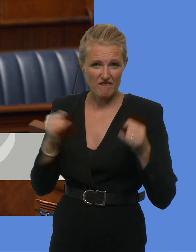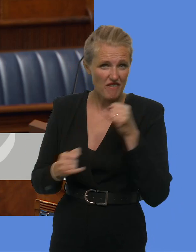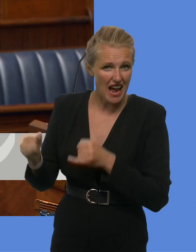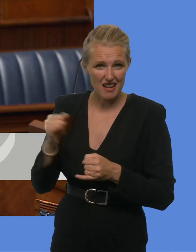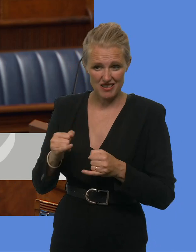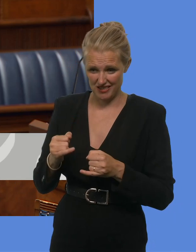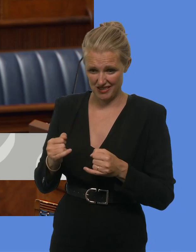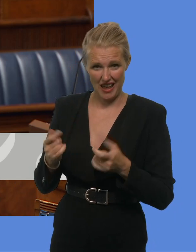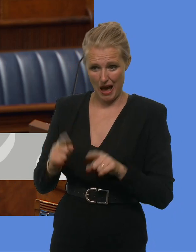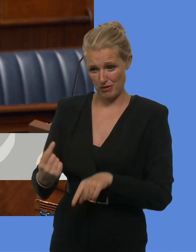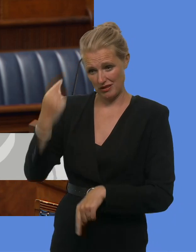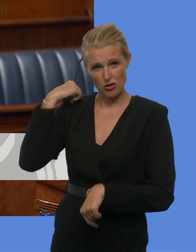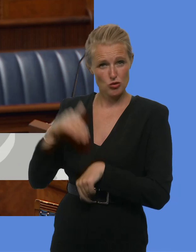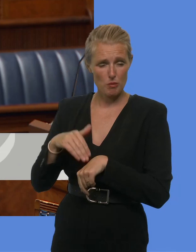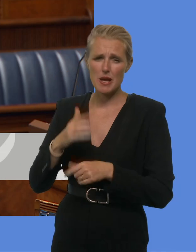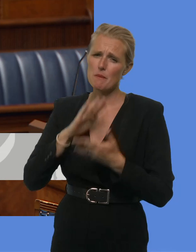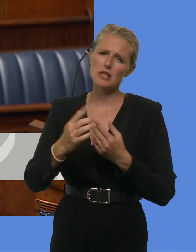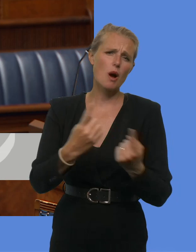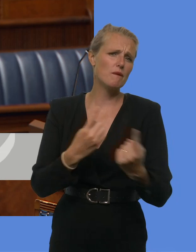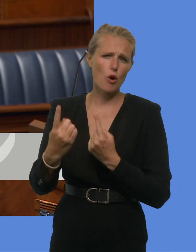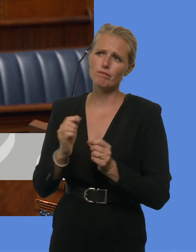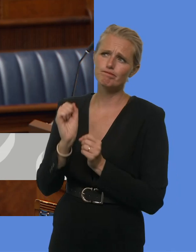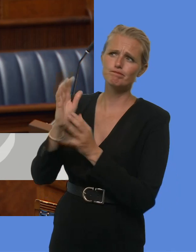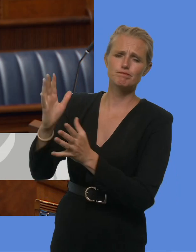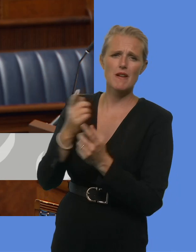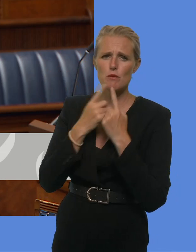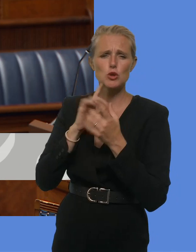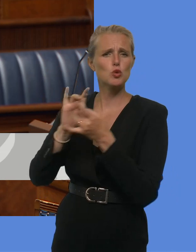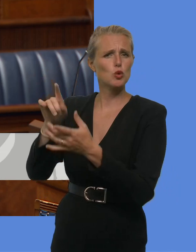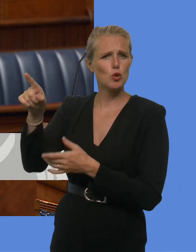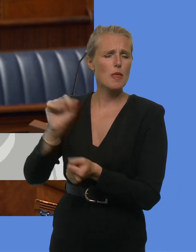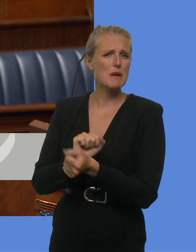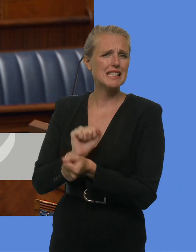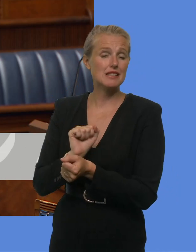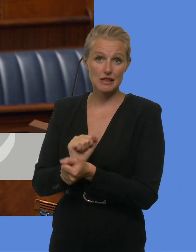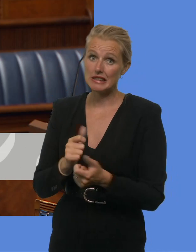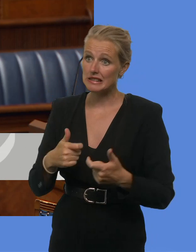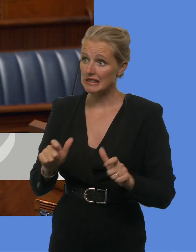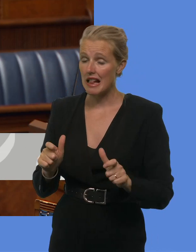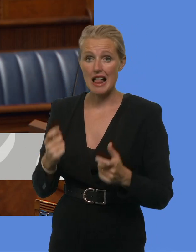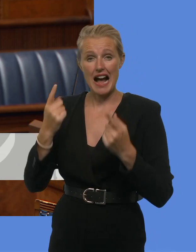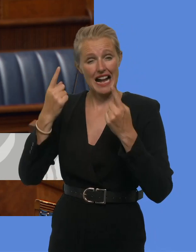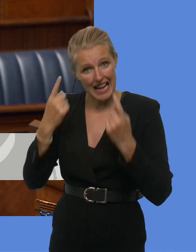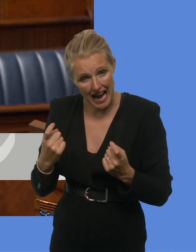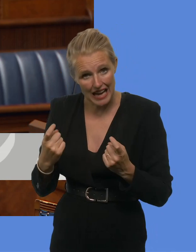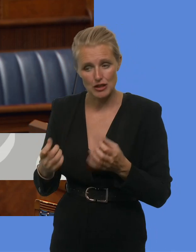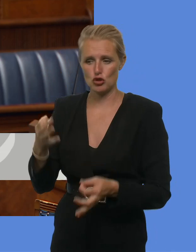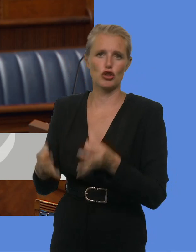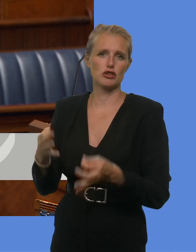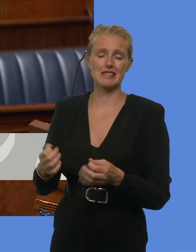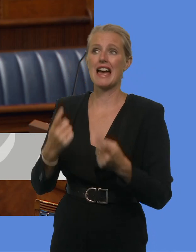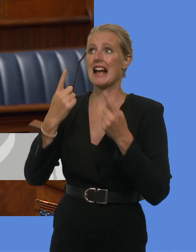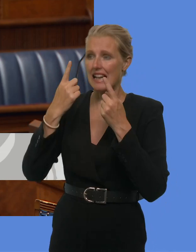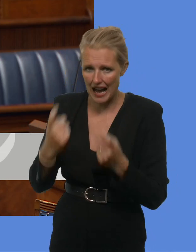of the Troubles, to come forward and to give that information to the PSNI. There's still that opportunity of justice on the basis of that new